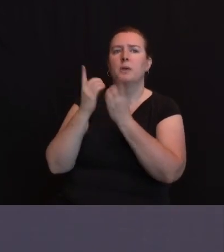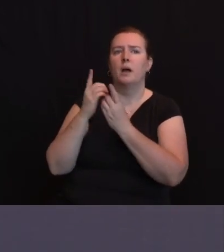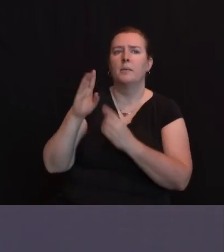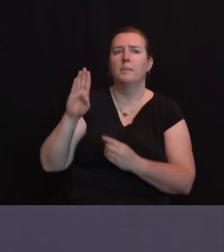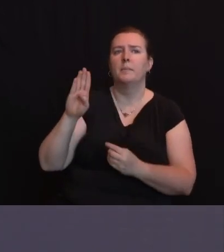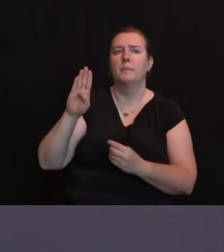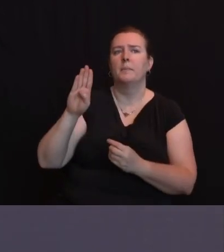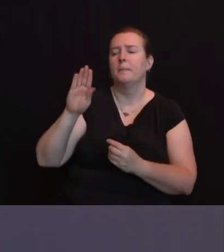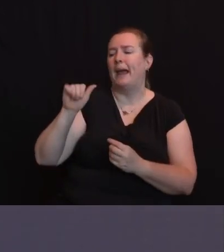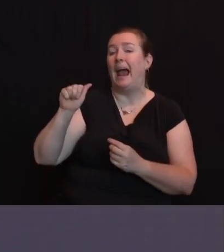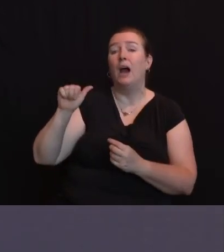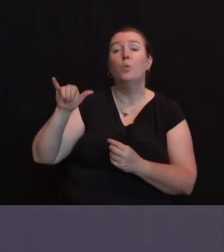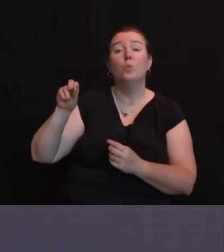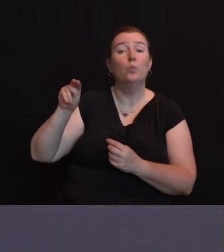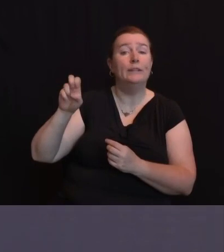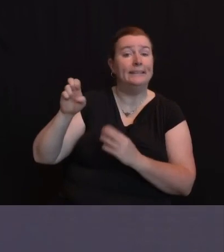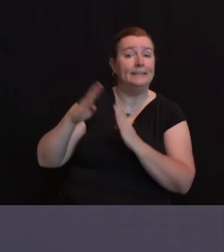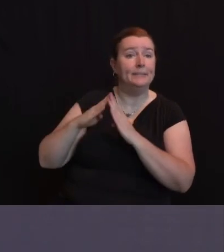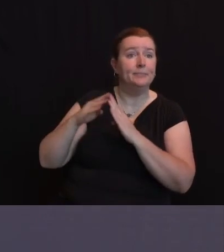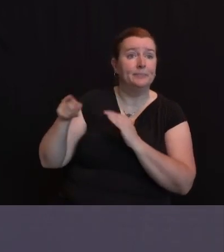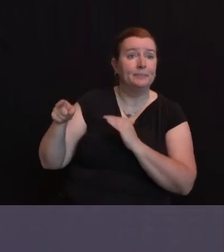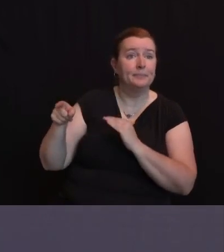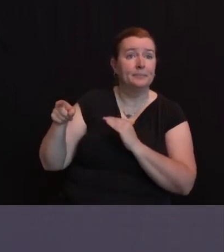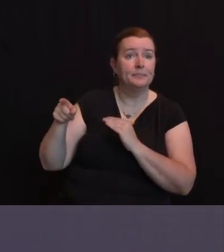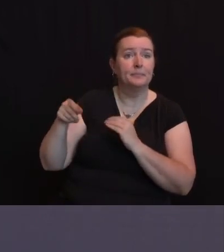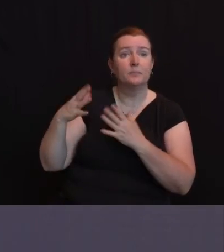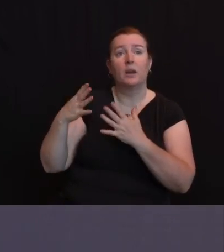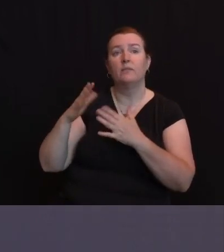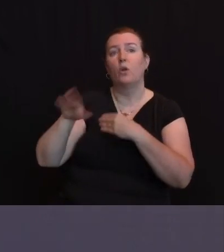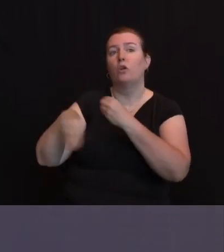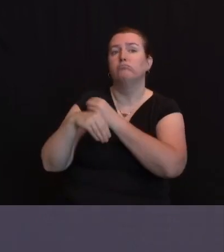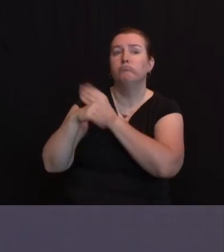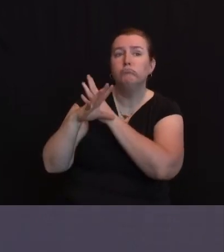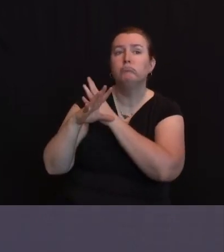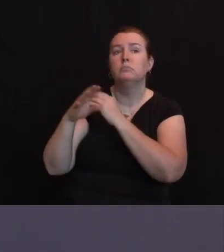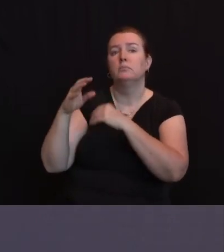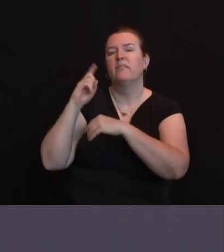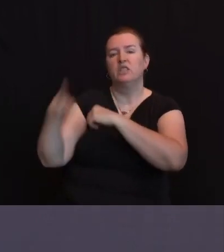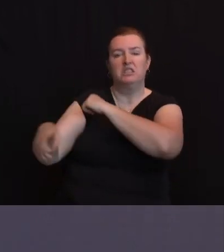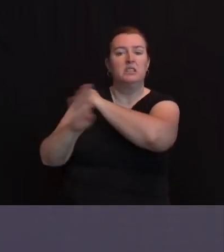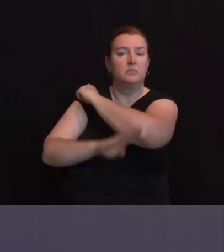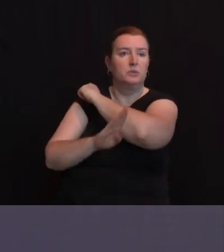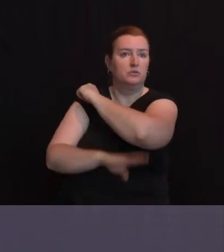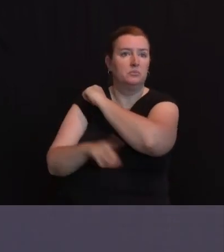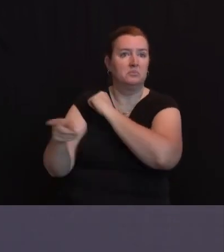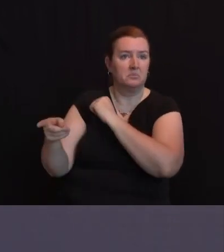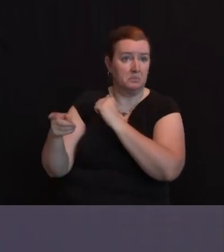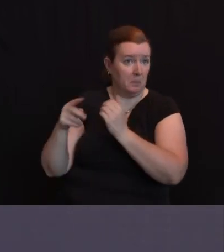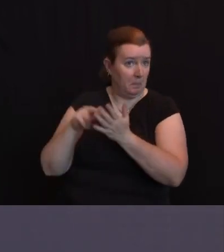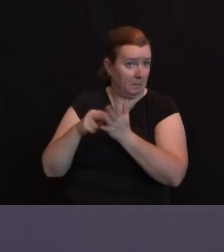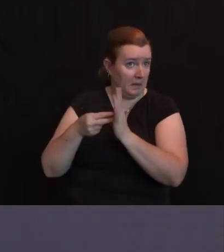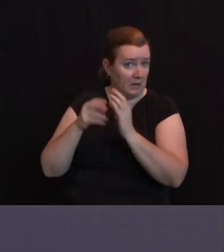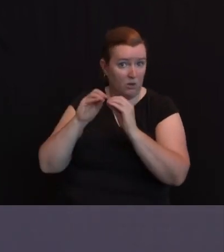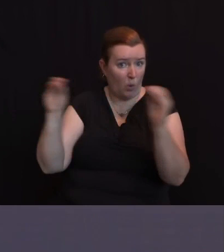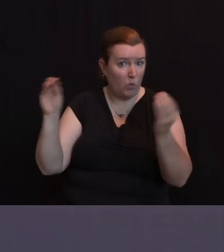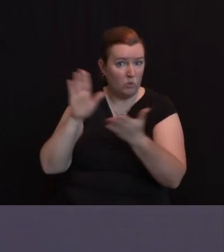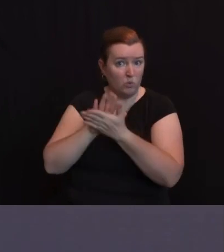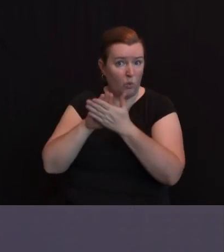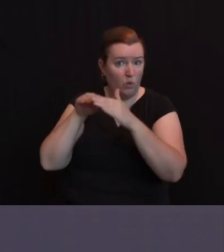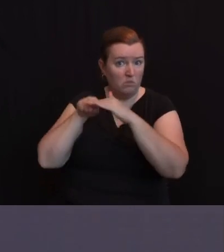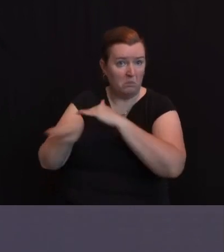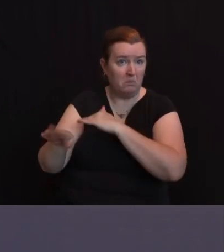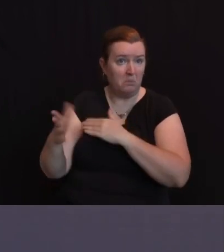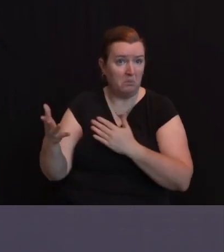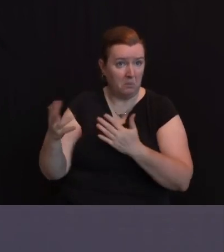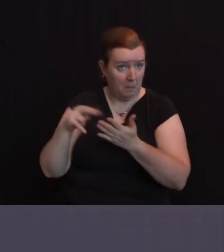September. Is the Department of Education considering those plans, even though they wouldn't have kids returning to school? Will